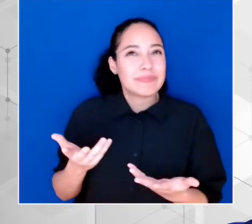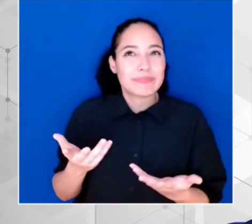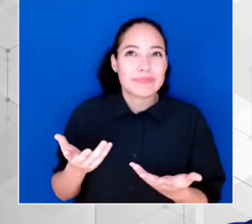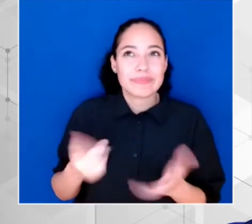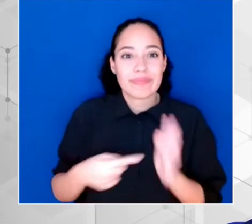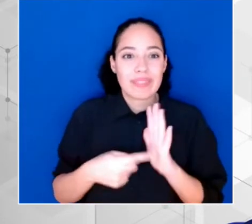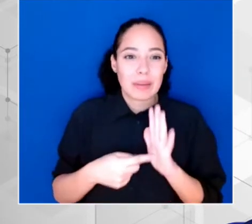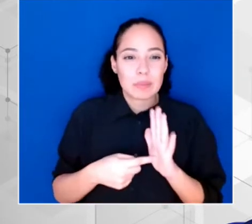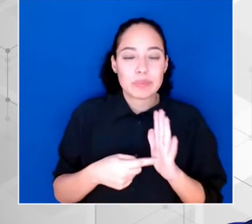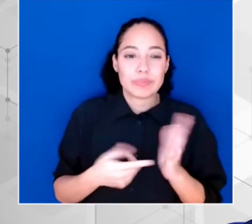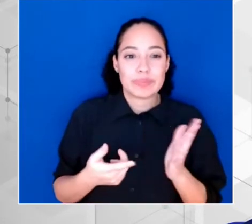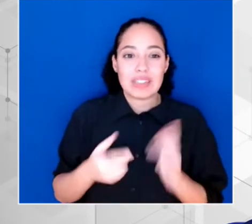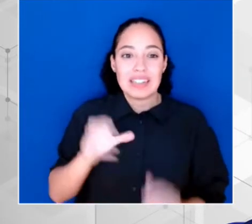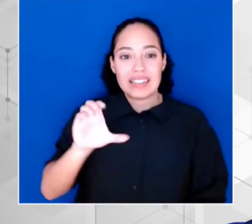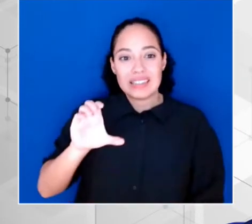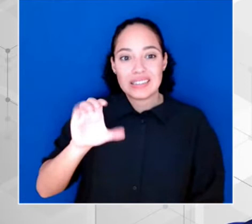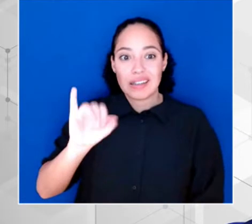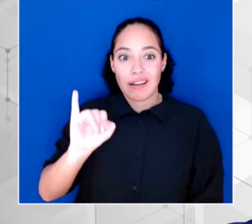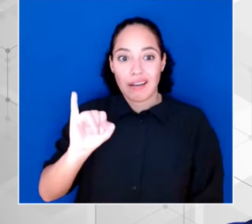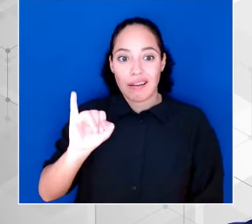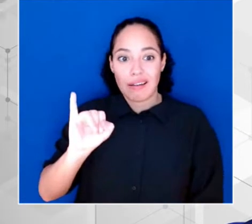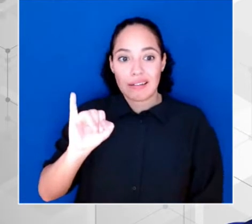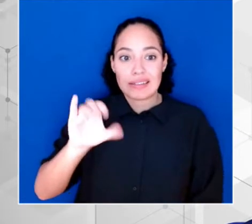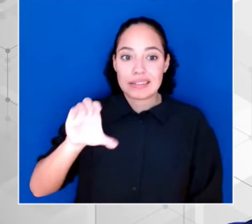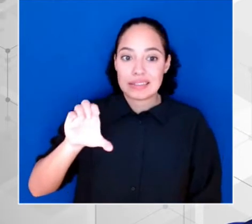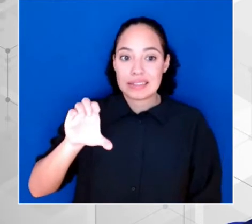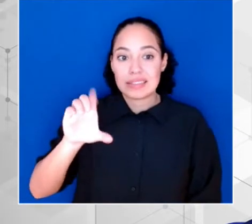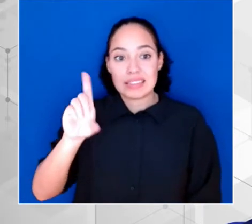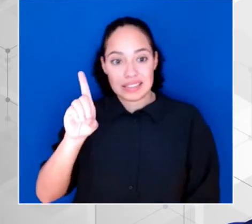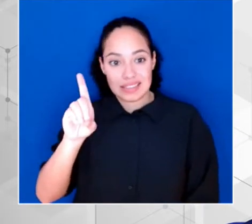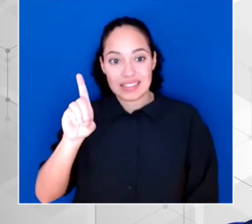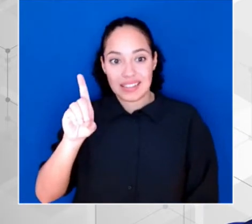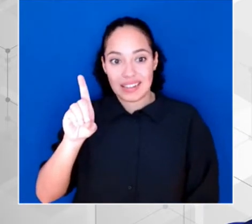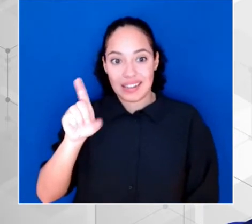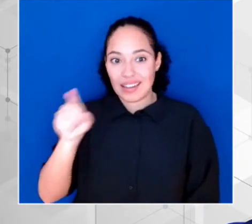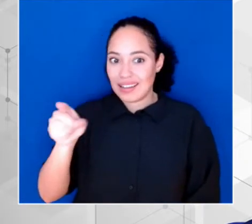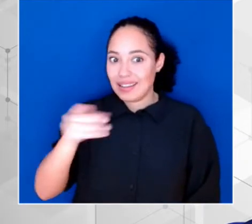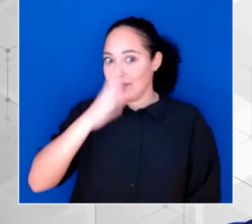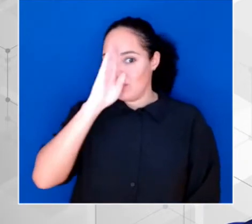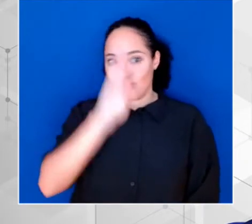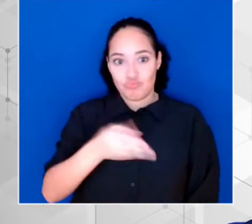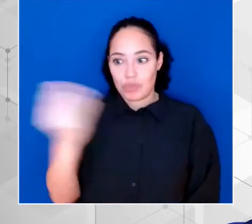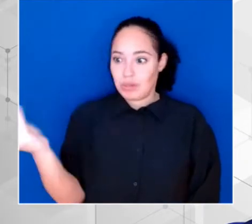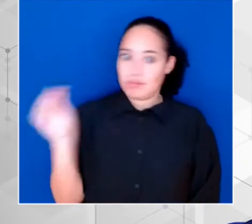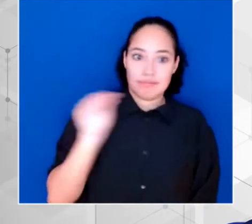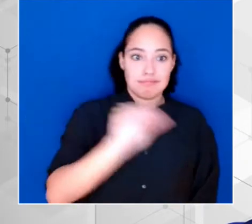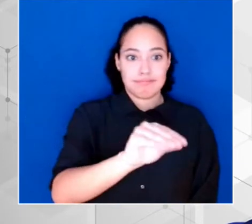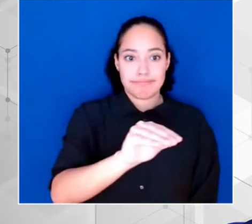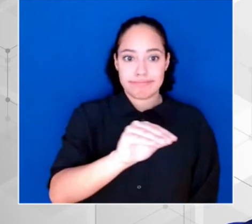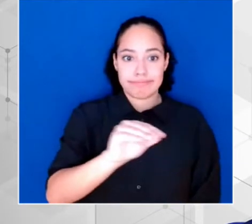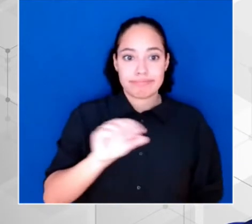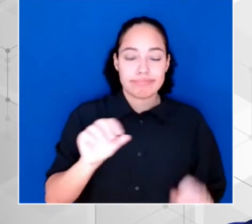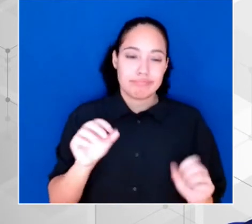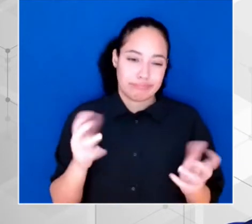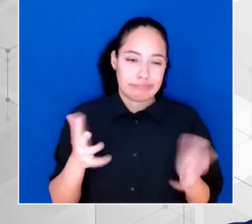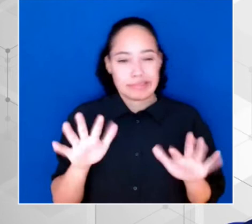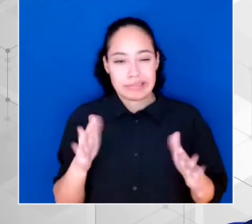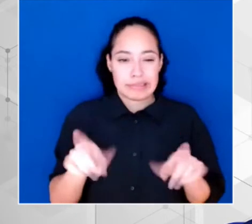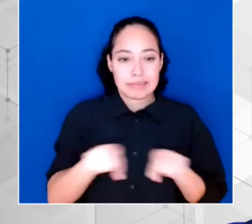CI/CD directly into your repository. So what I did is creating